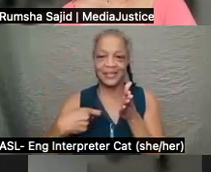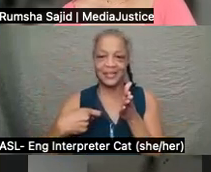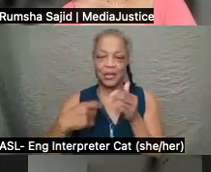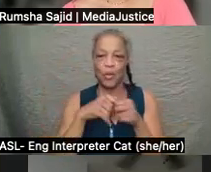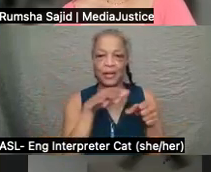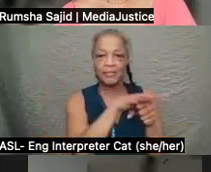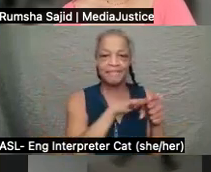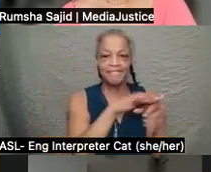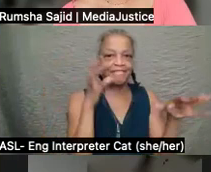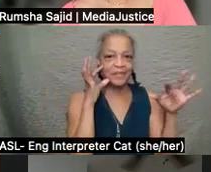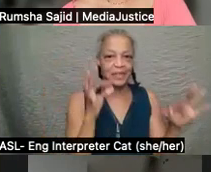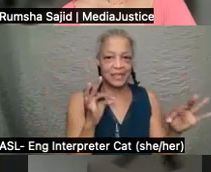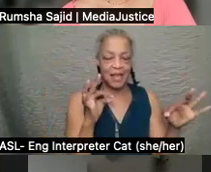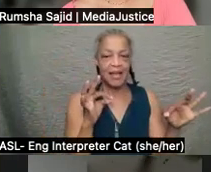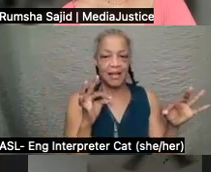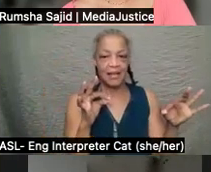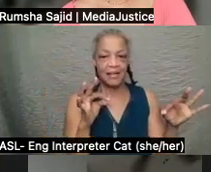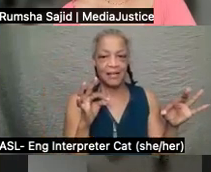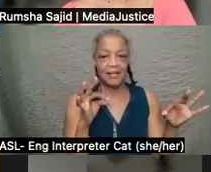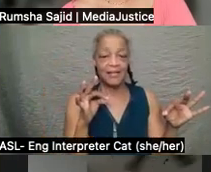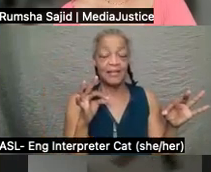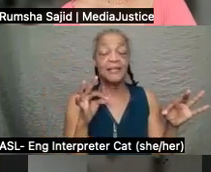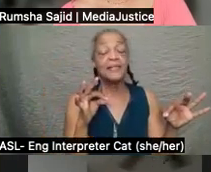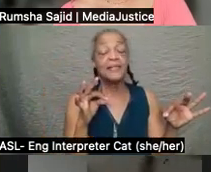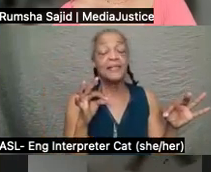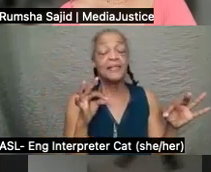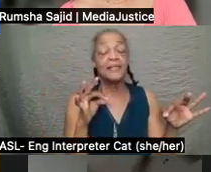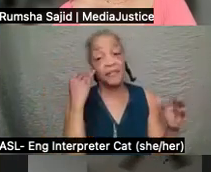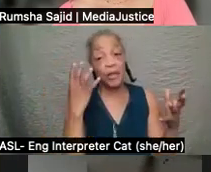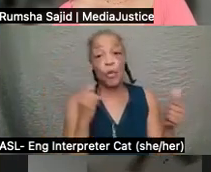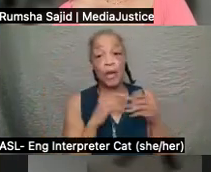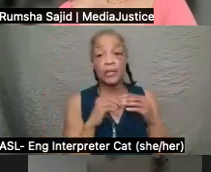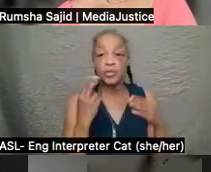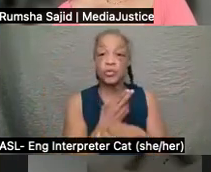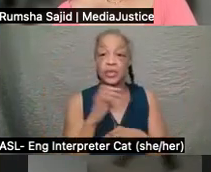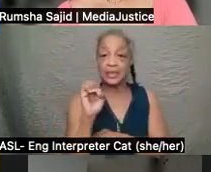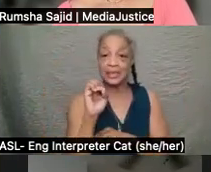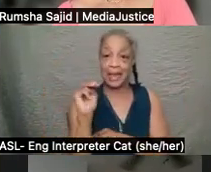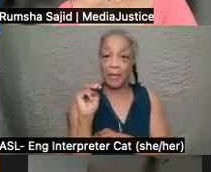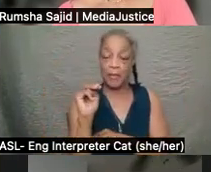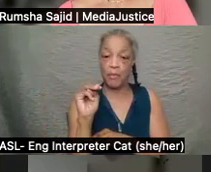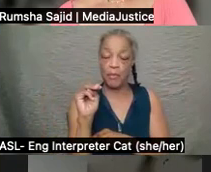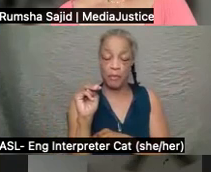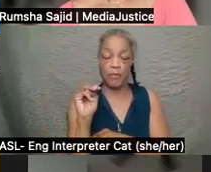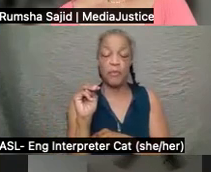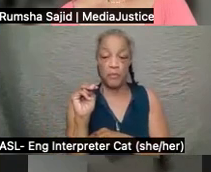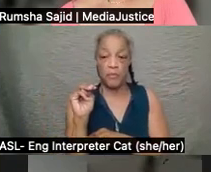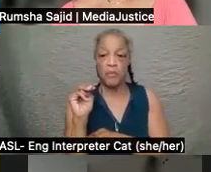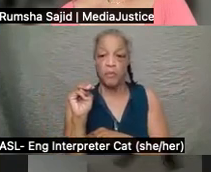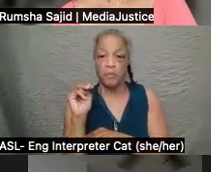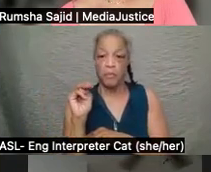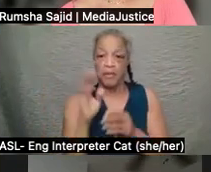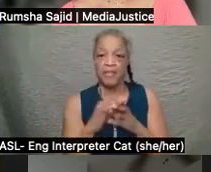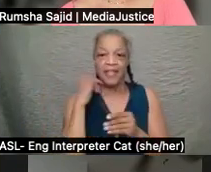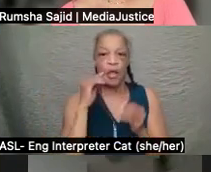deciding whether to opt into electronic monitoring or employ it, they consider it